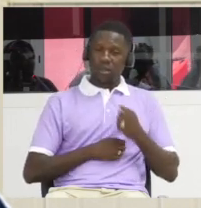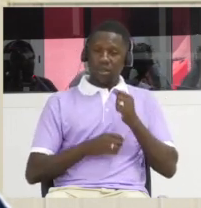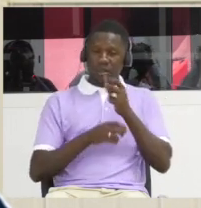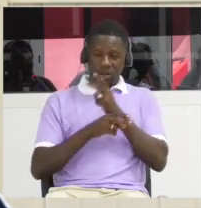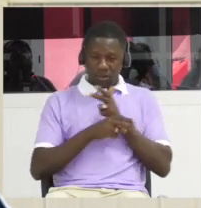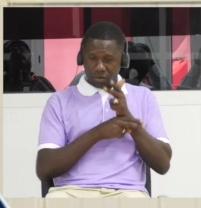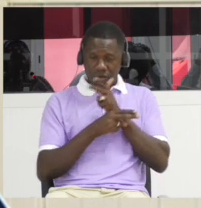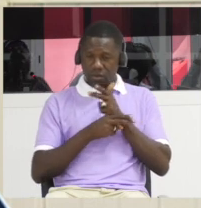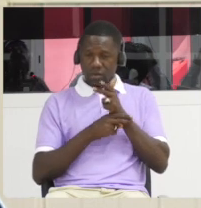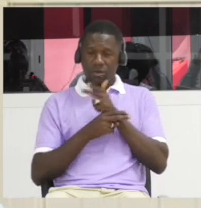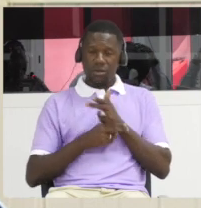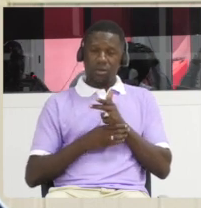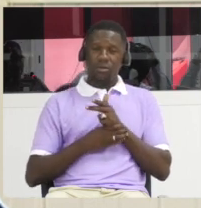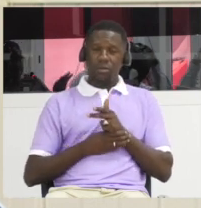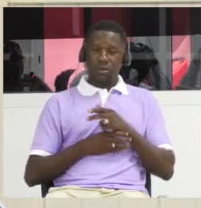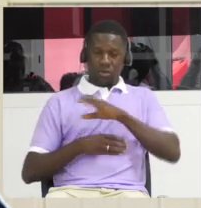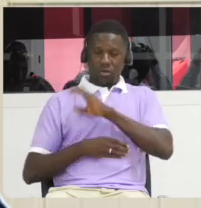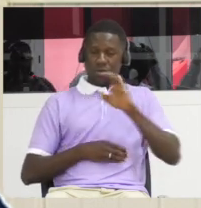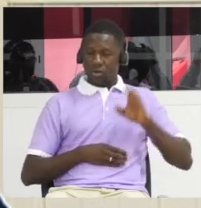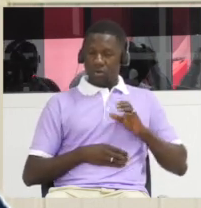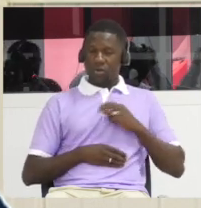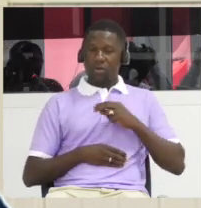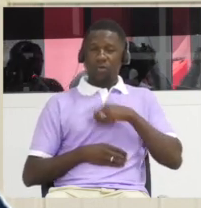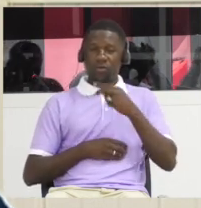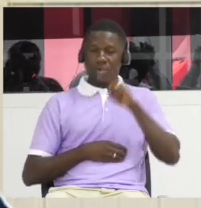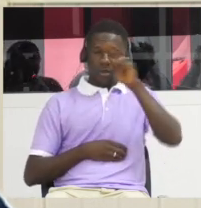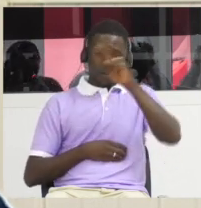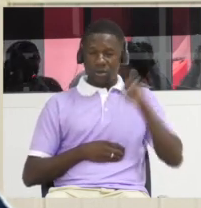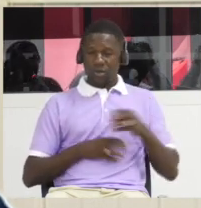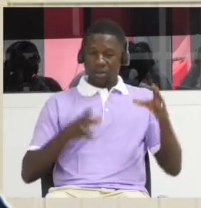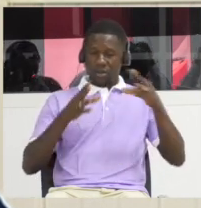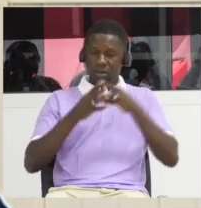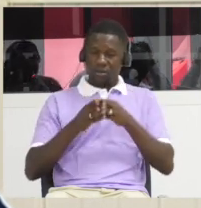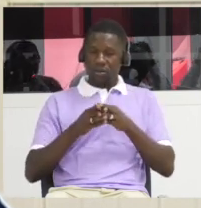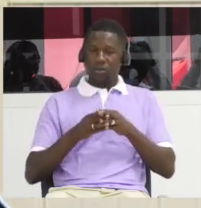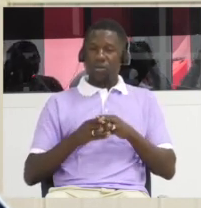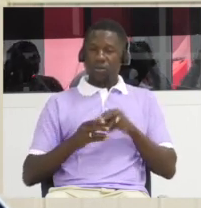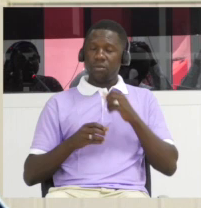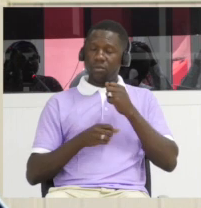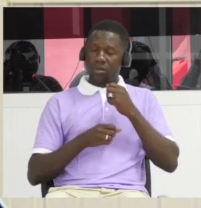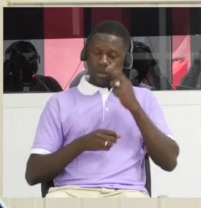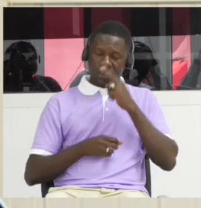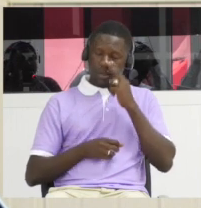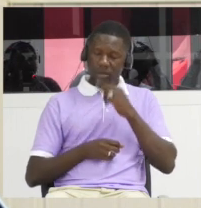security committee of the National Assembly will be able to